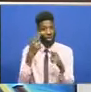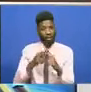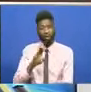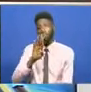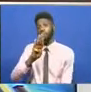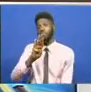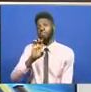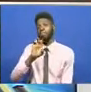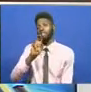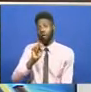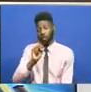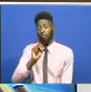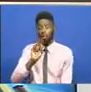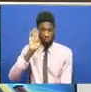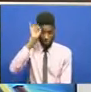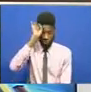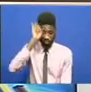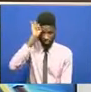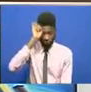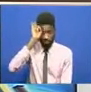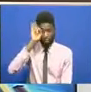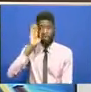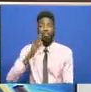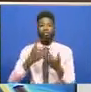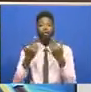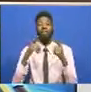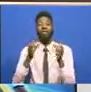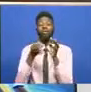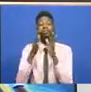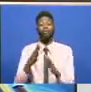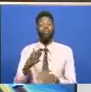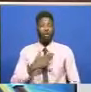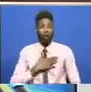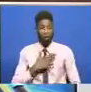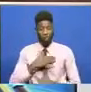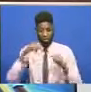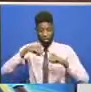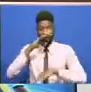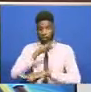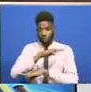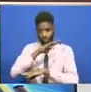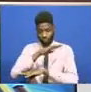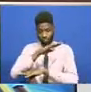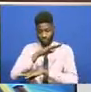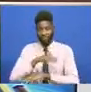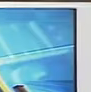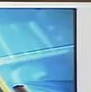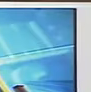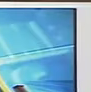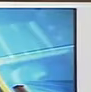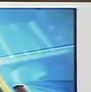Troy Njue, and Byron Abuli has been our sign language interpreter for this afternoon.